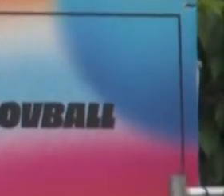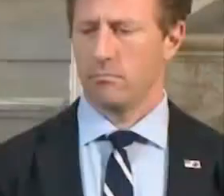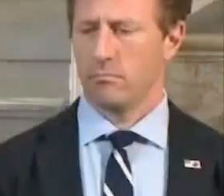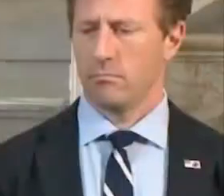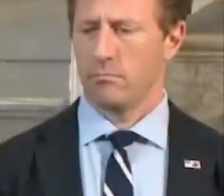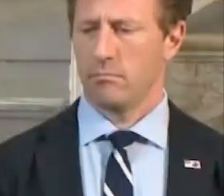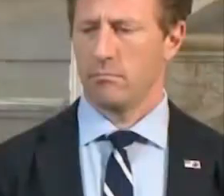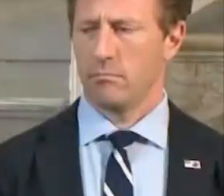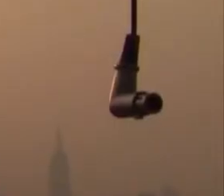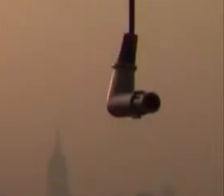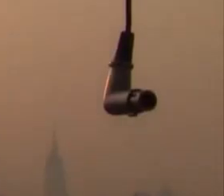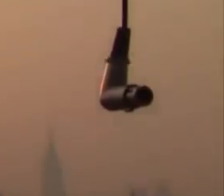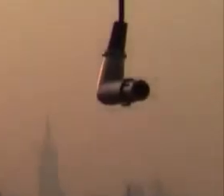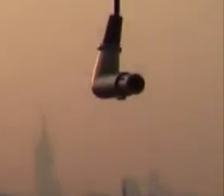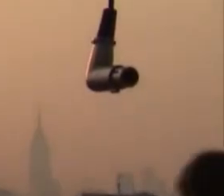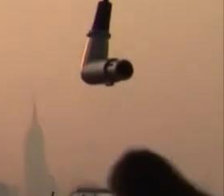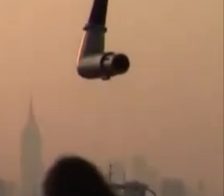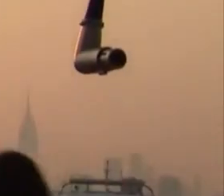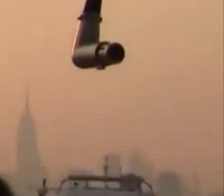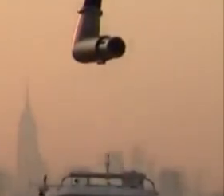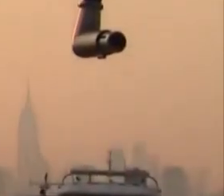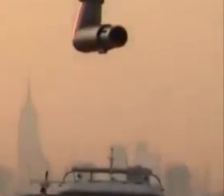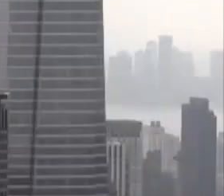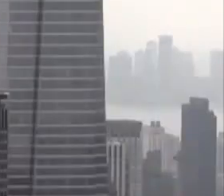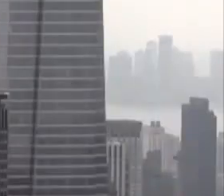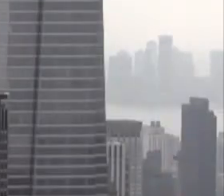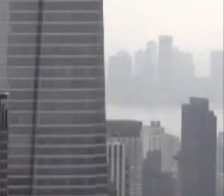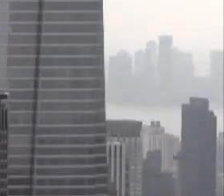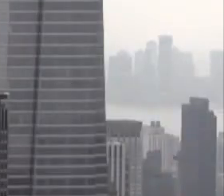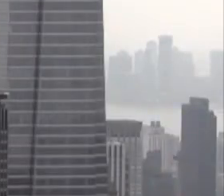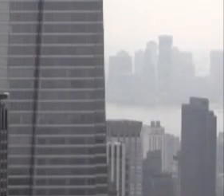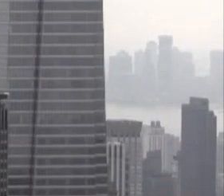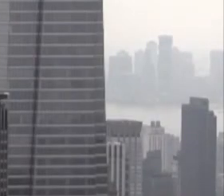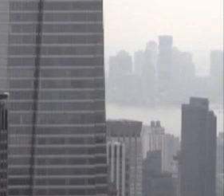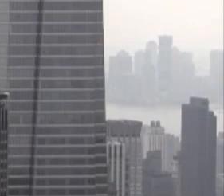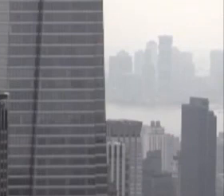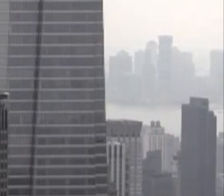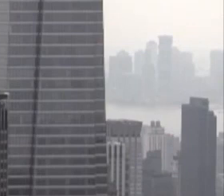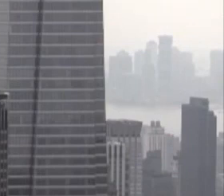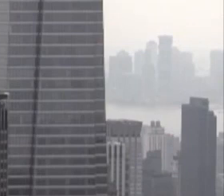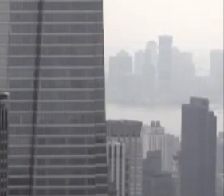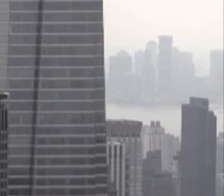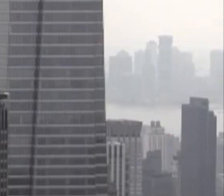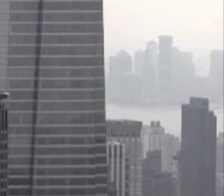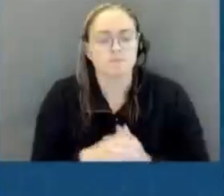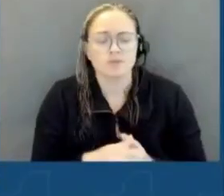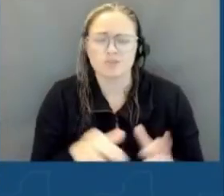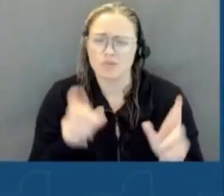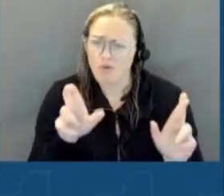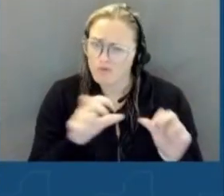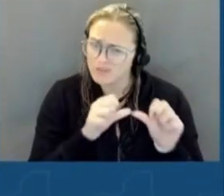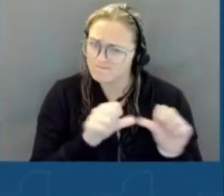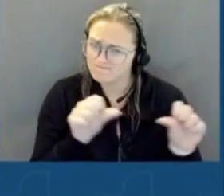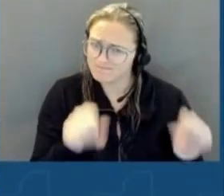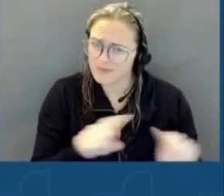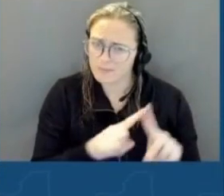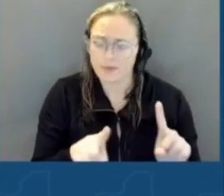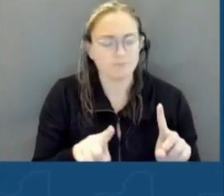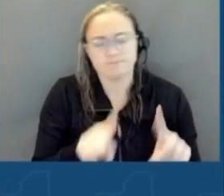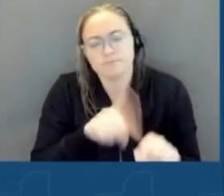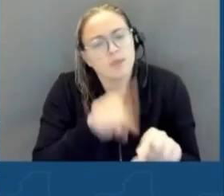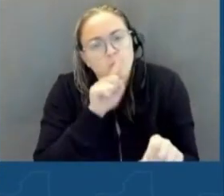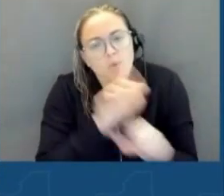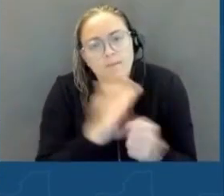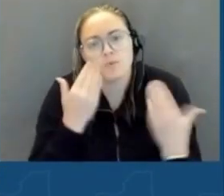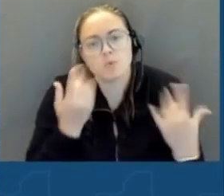Event organizers and elected officials are looking toward the sky for guidance about whether weekend events can proceed as planned. There's no assurance of what the weather's